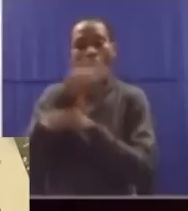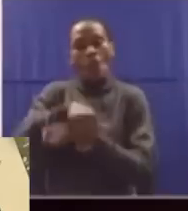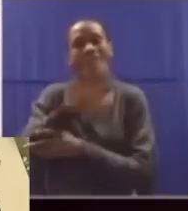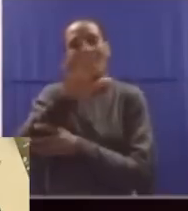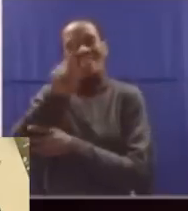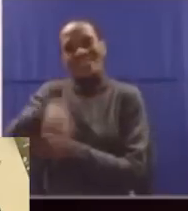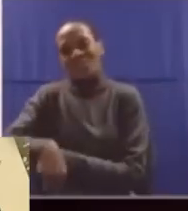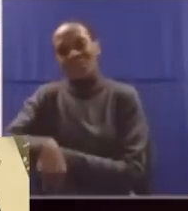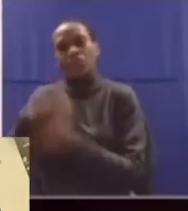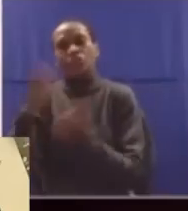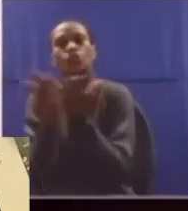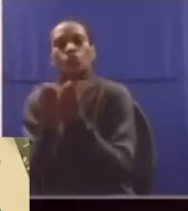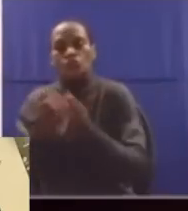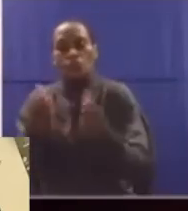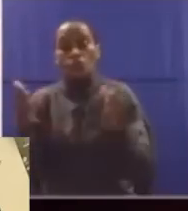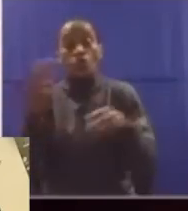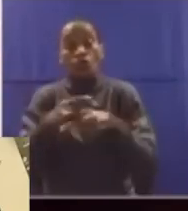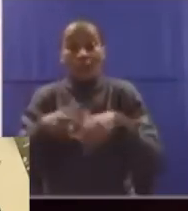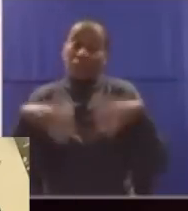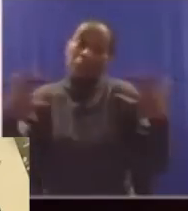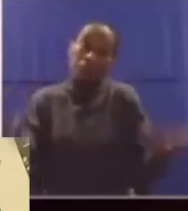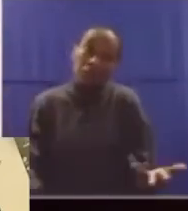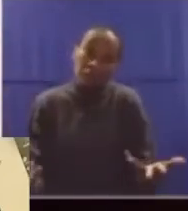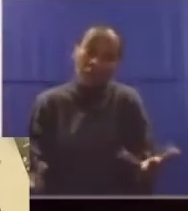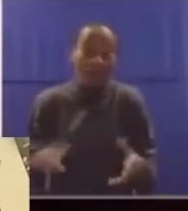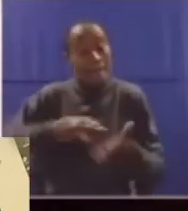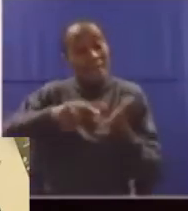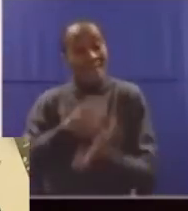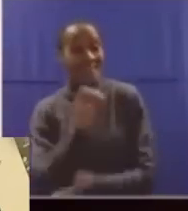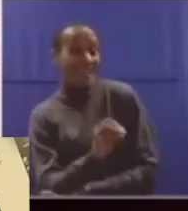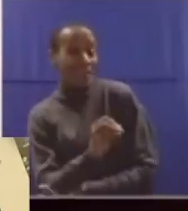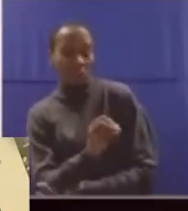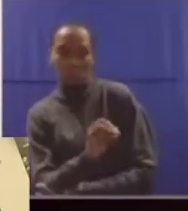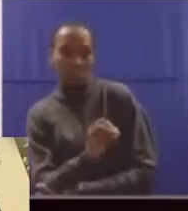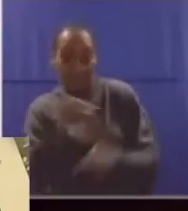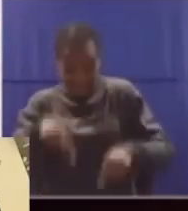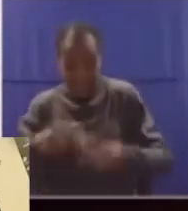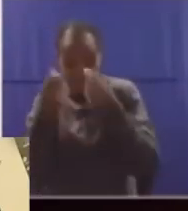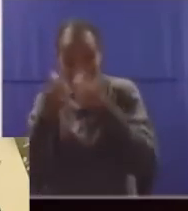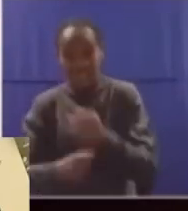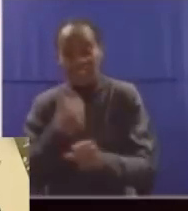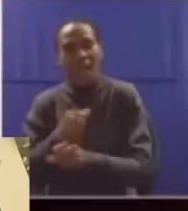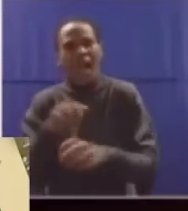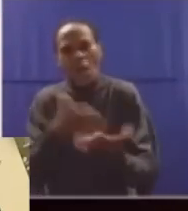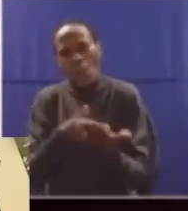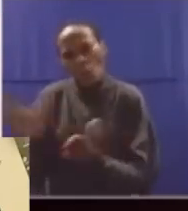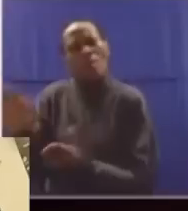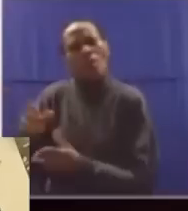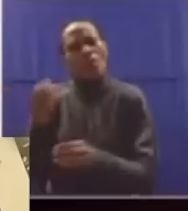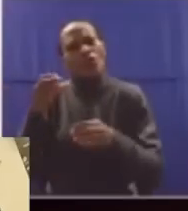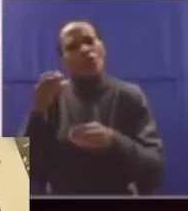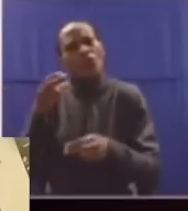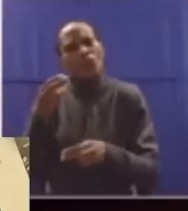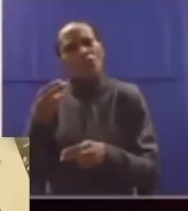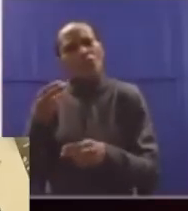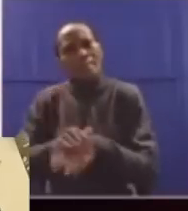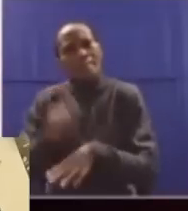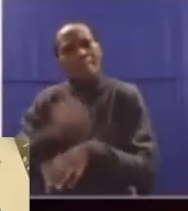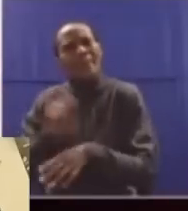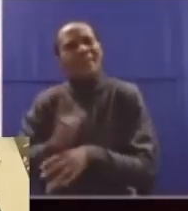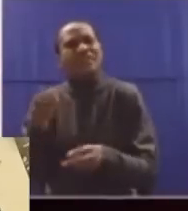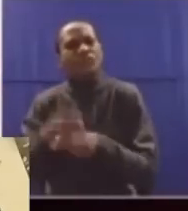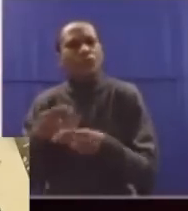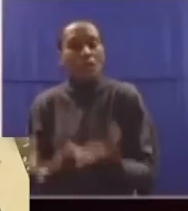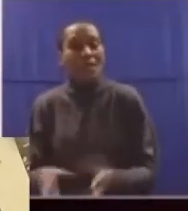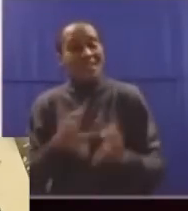schools with functional pit toilets and no credible plan this financial year to eradicate them. DBE has failed to meet